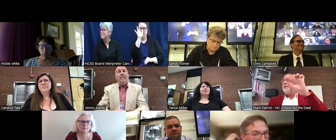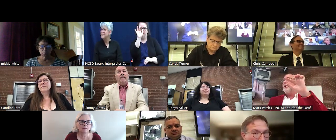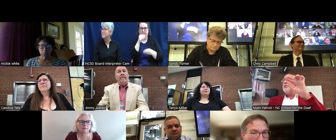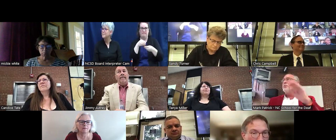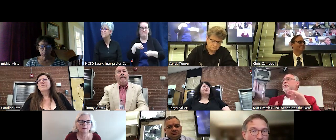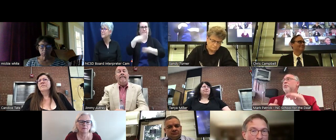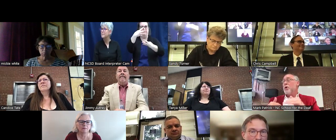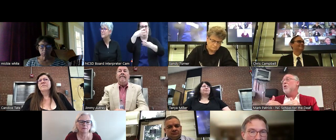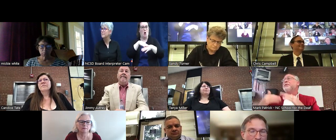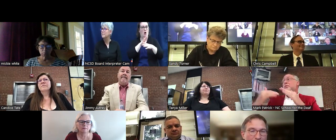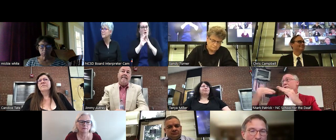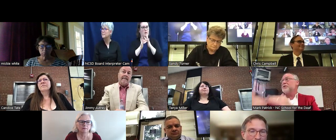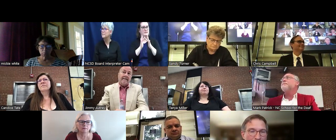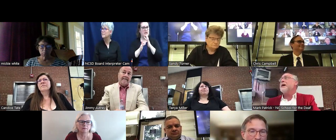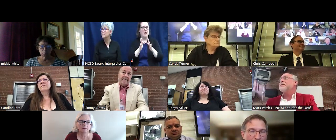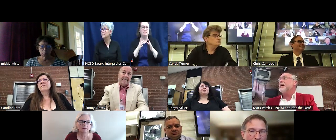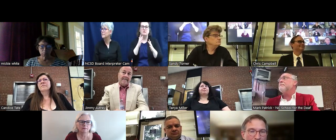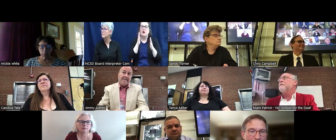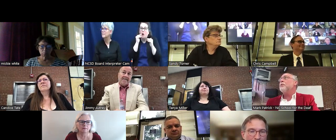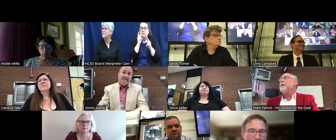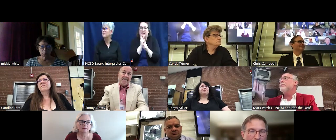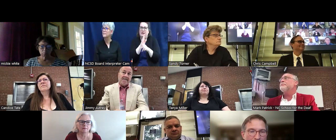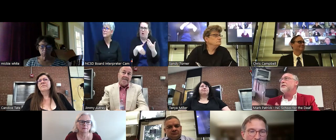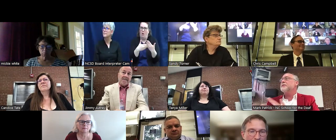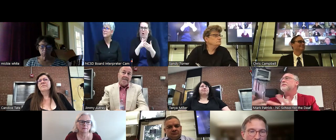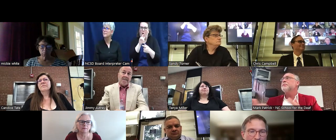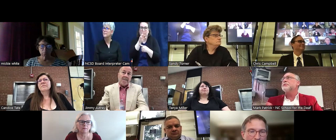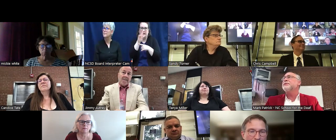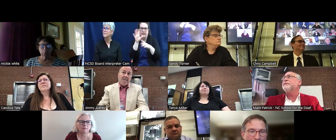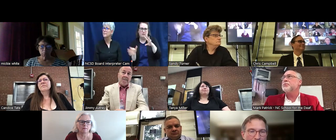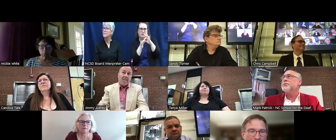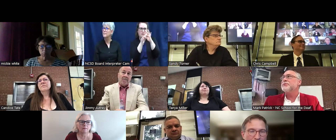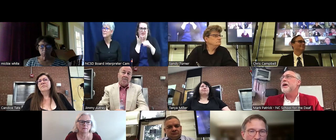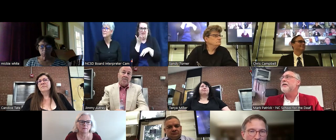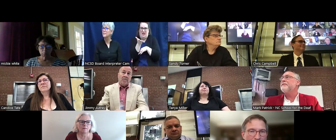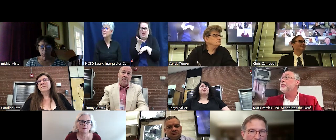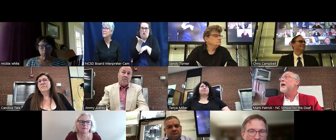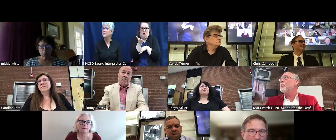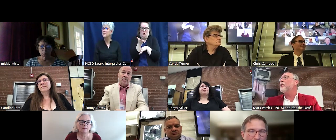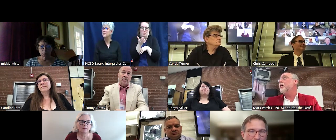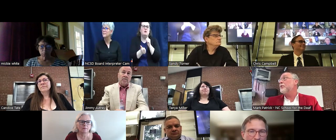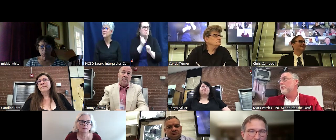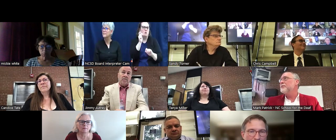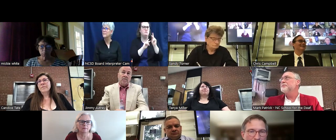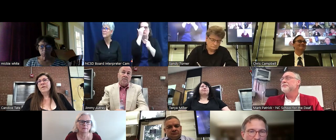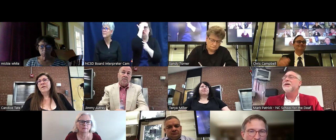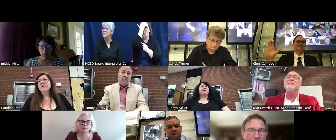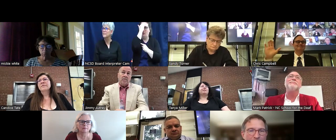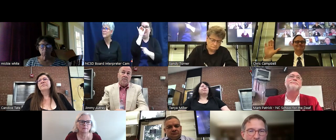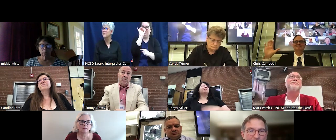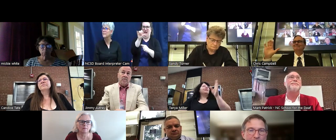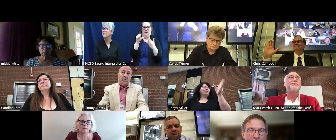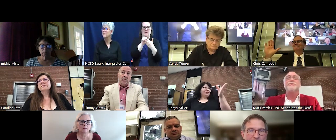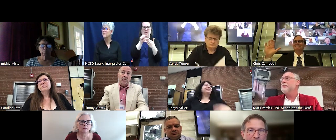underneath there, and we were hoping that we could keep that same format, because most individuals have figured out where to go. Right.